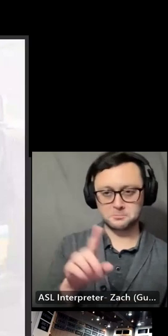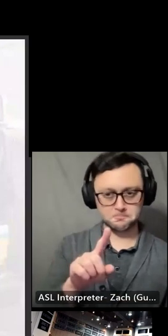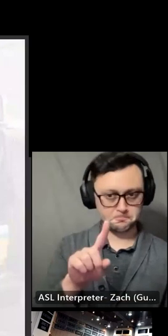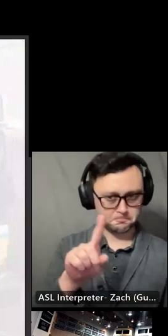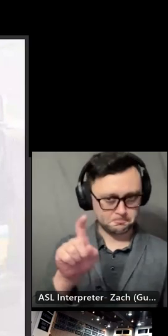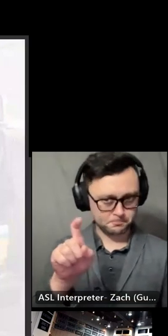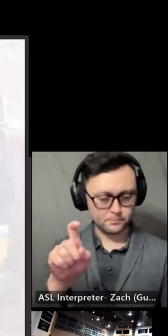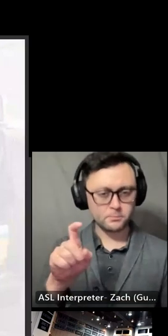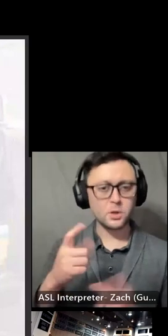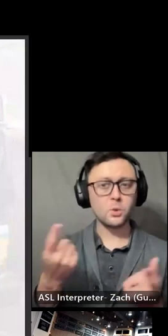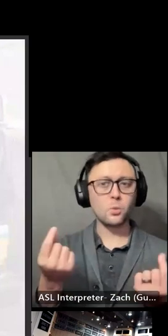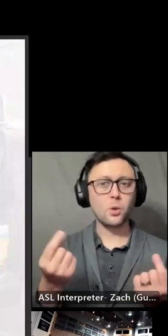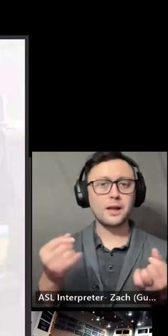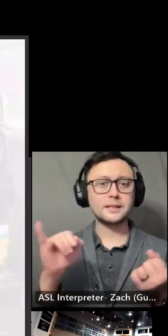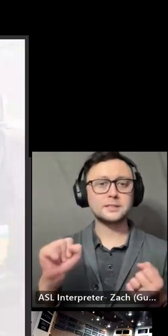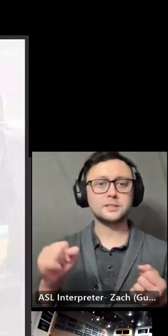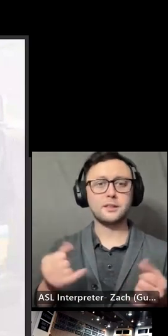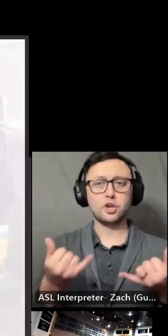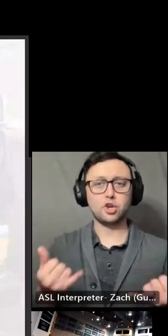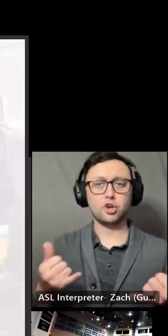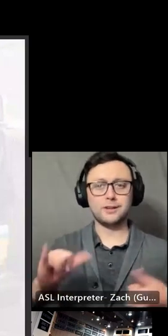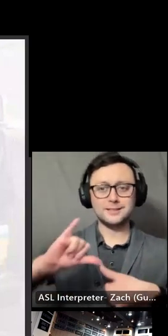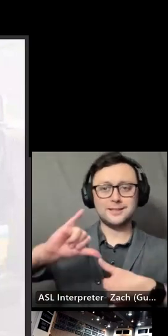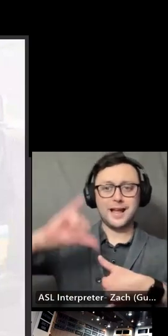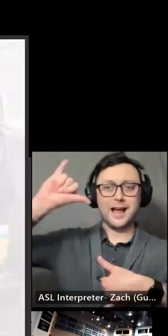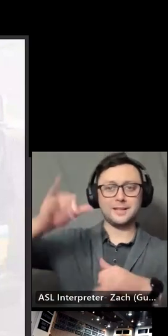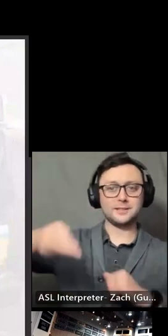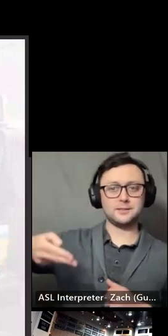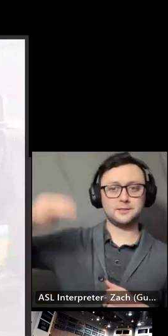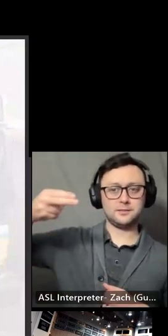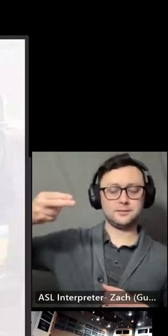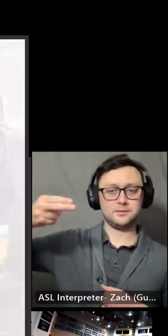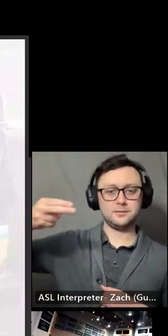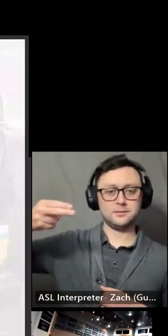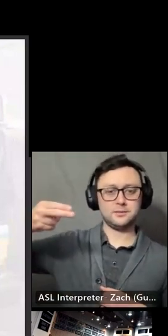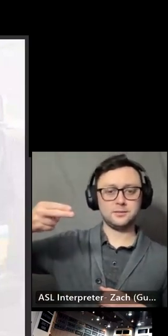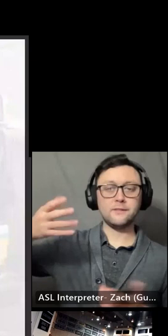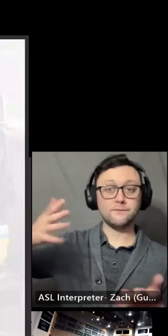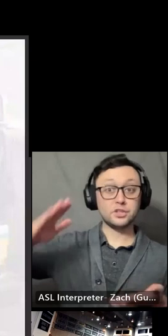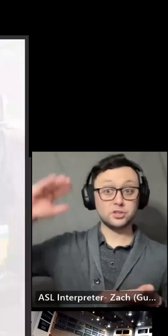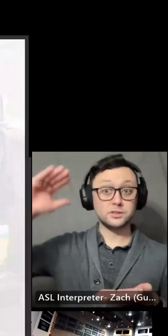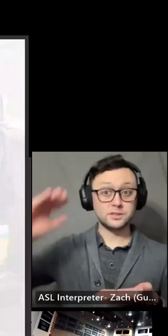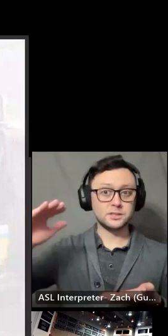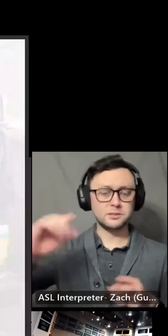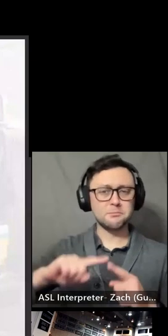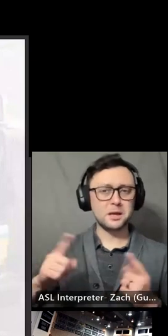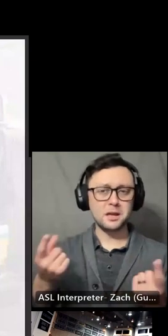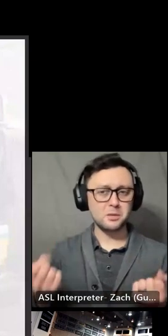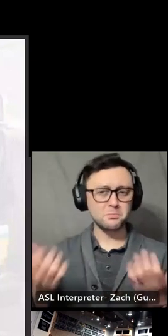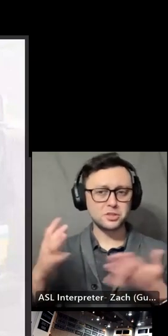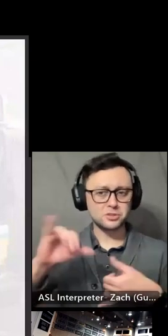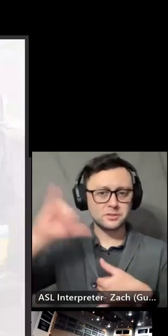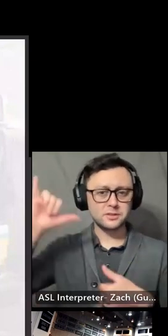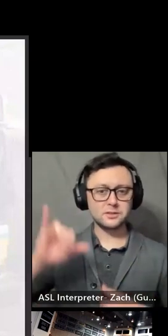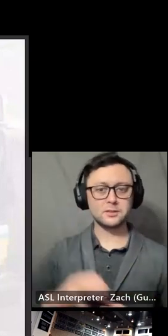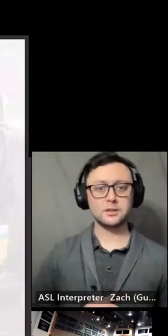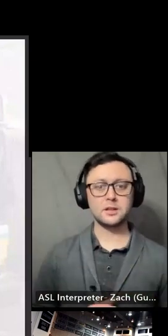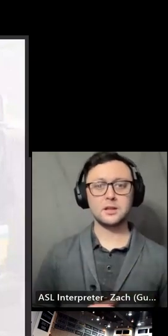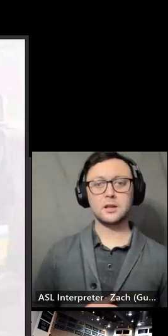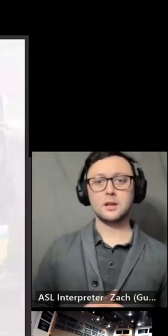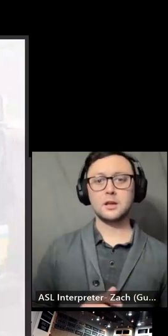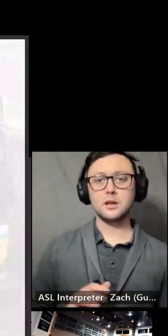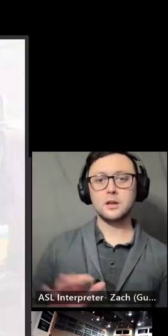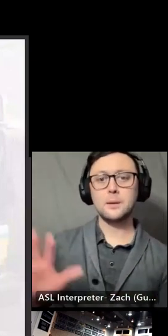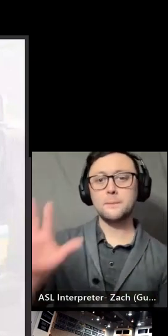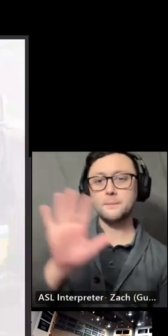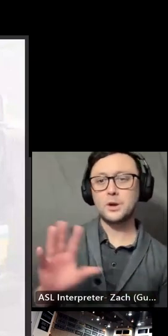what is the current height? I know you said it's a couple feet reduced. About 60 feet,